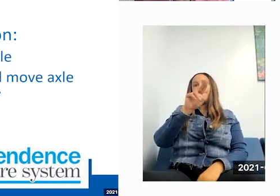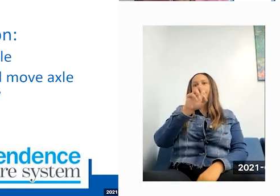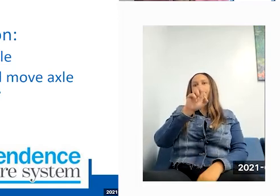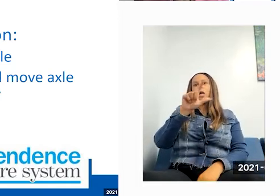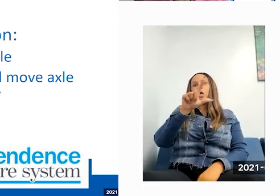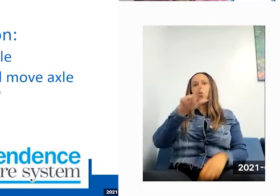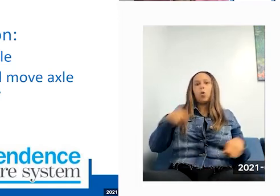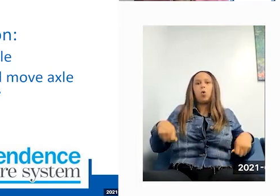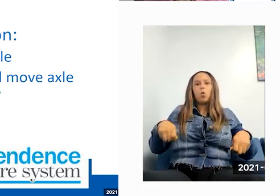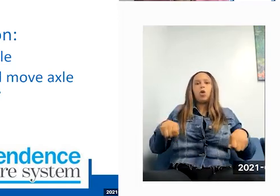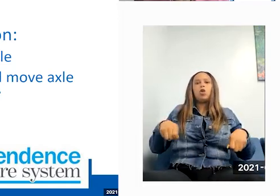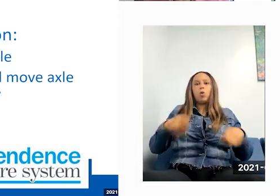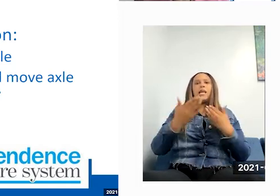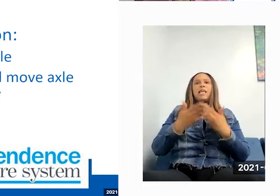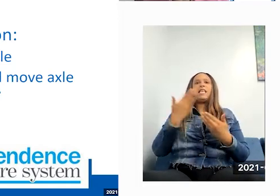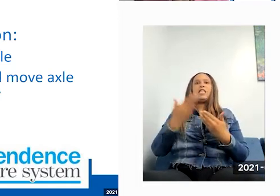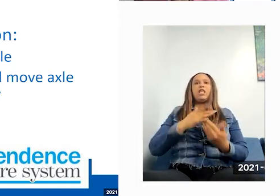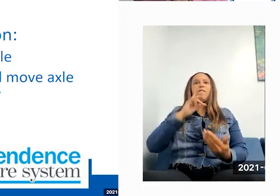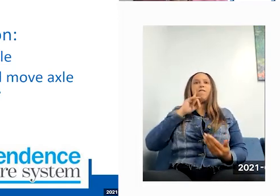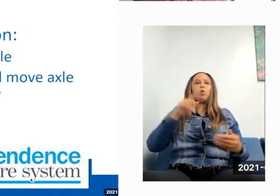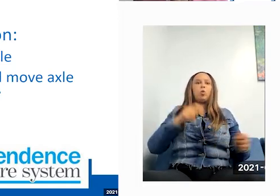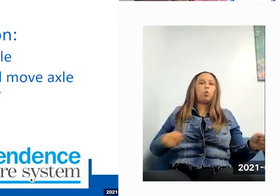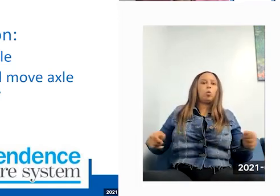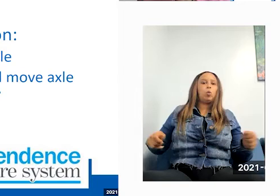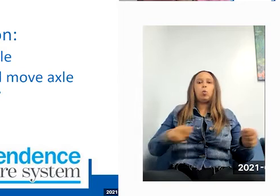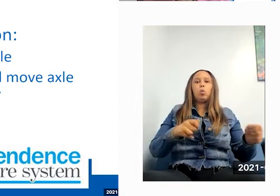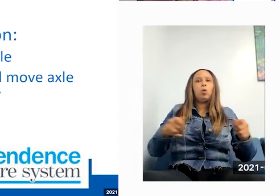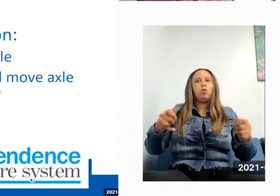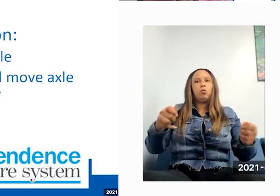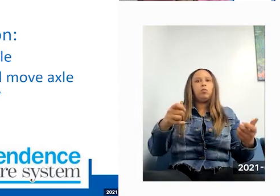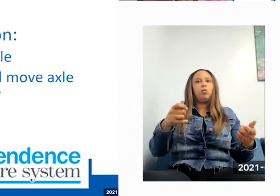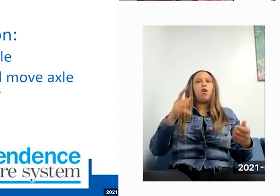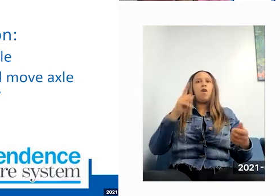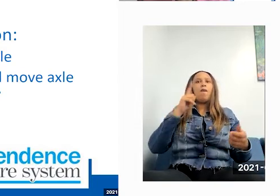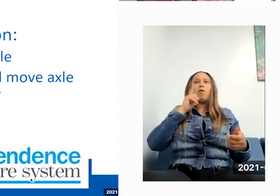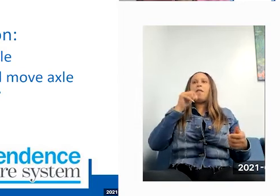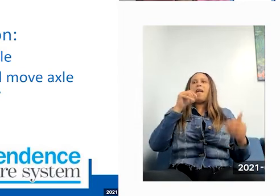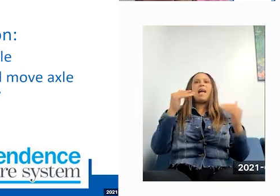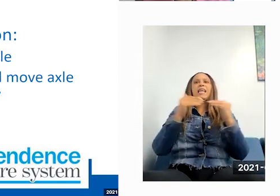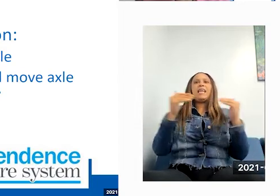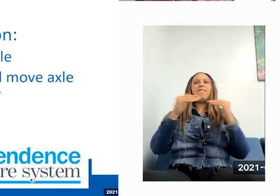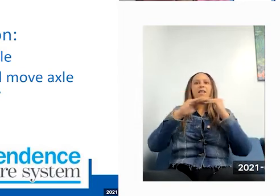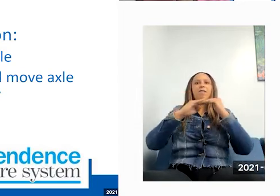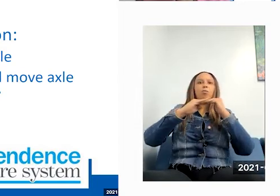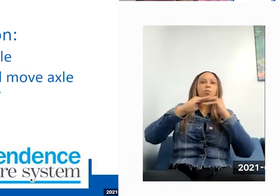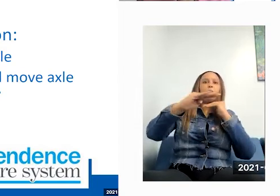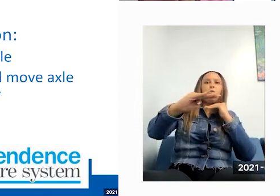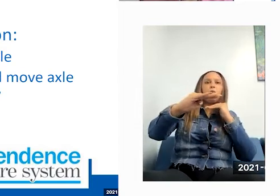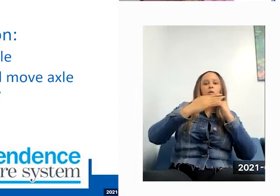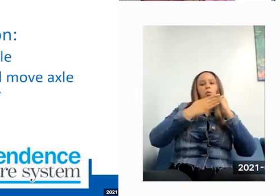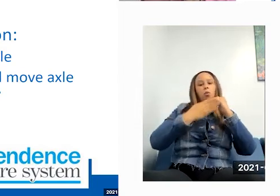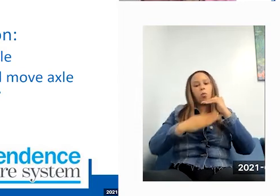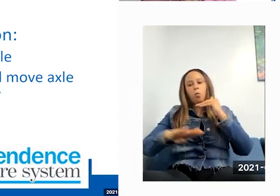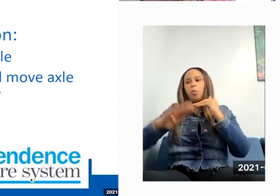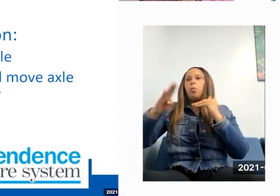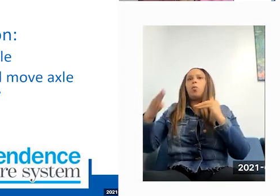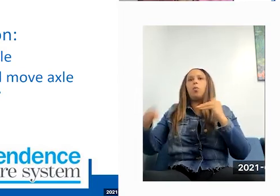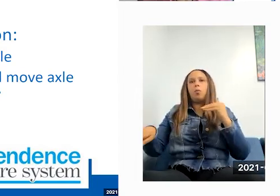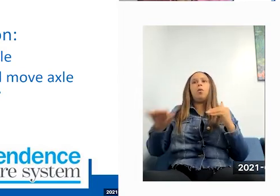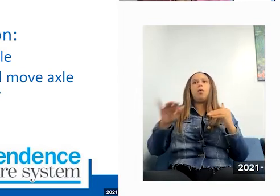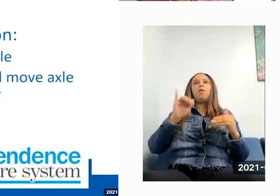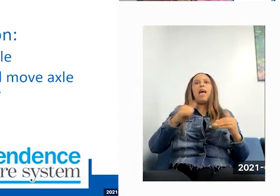self-propel, particularly on uneven terrains or anything other than a flat surface.